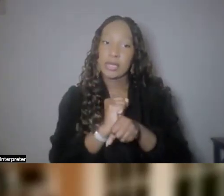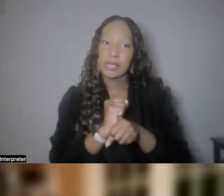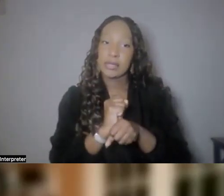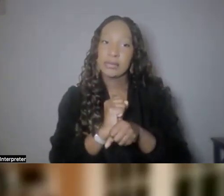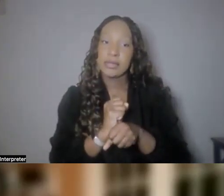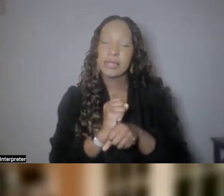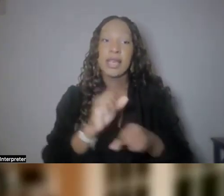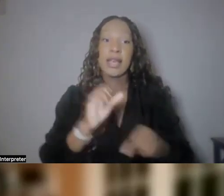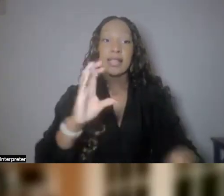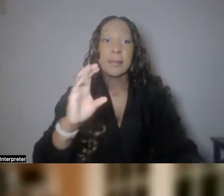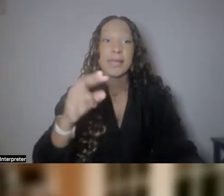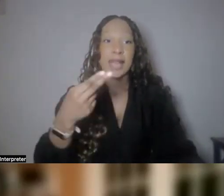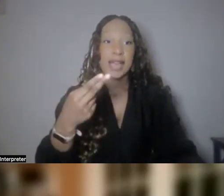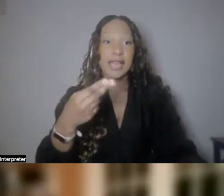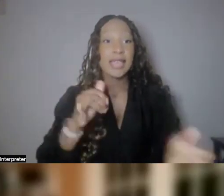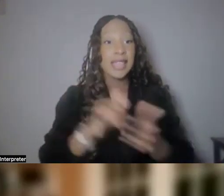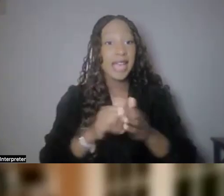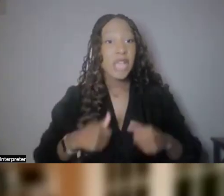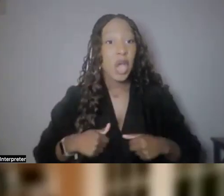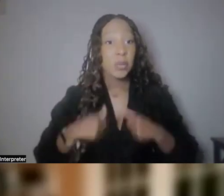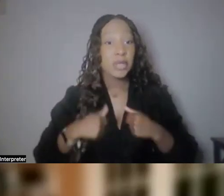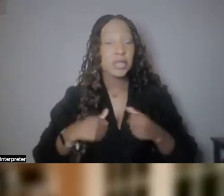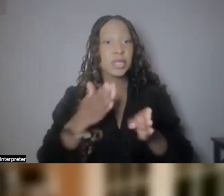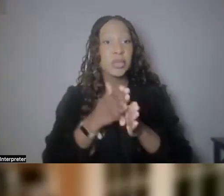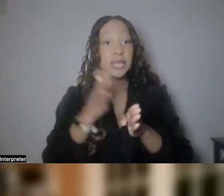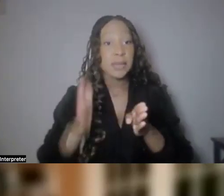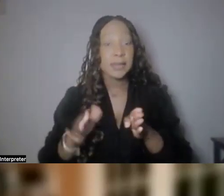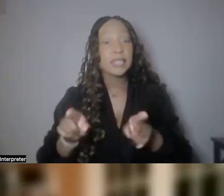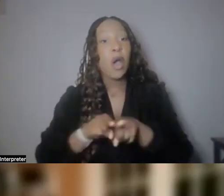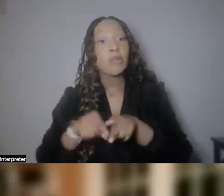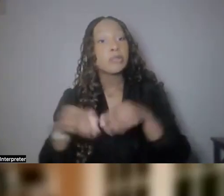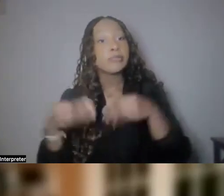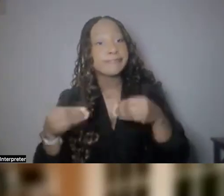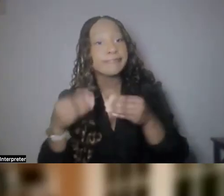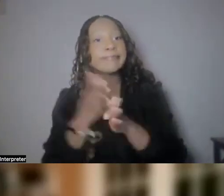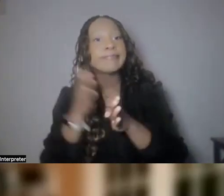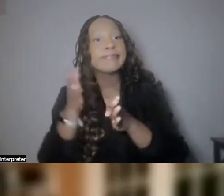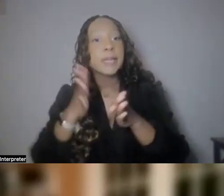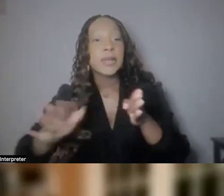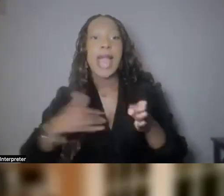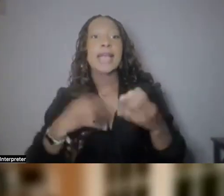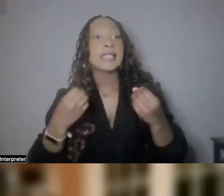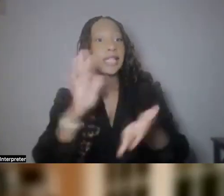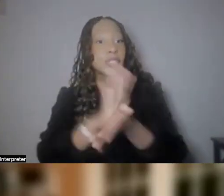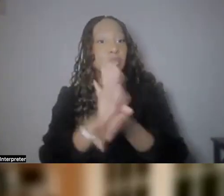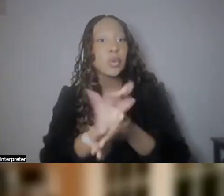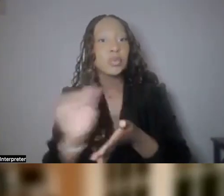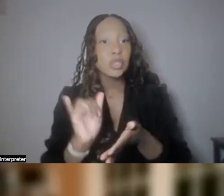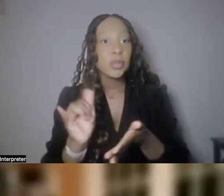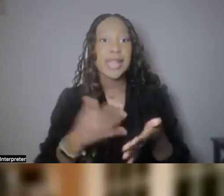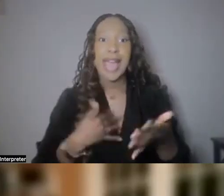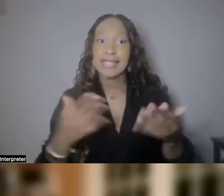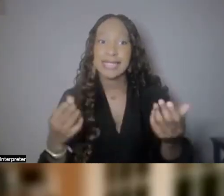Columbia Heights is a residential neighborhood. It's also a commercial neighborhood. It's also it's got a bunch of schools in it. It's a little bit of